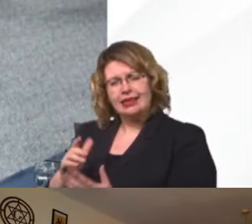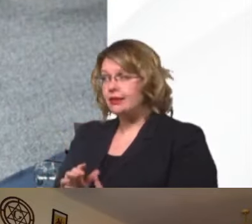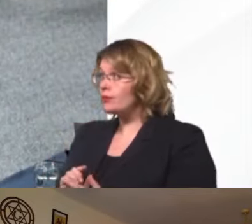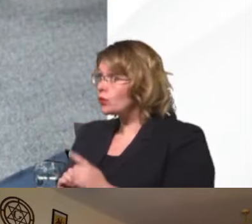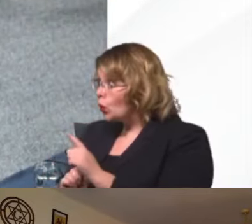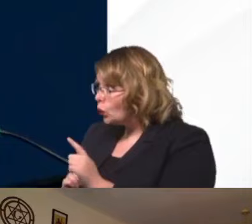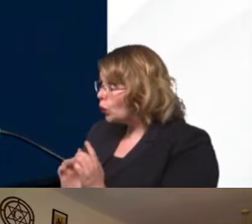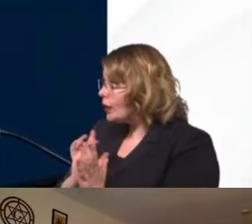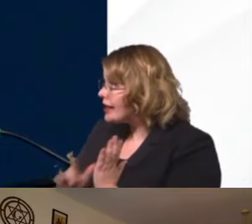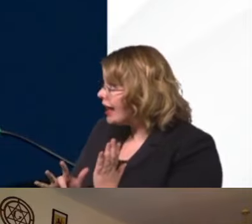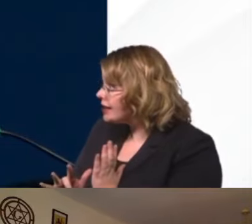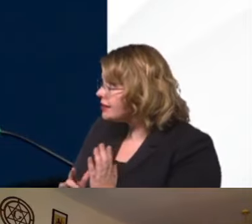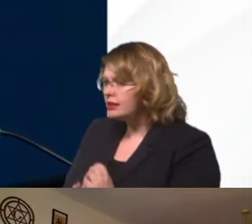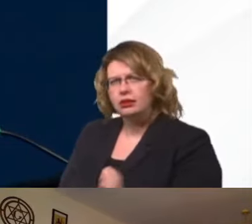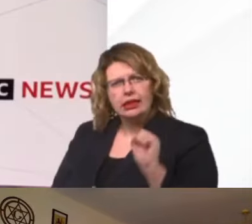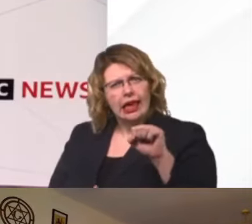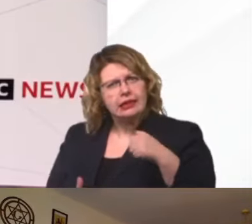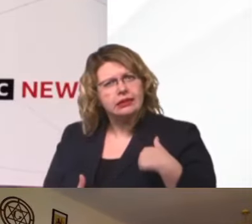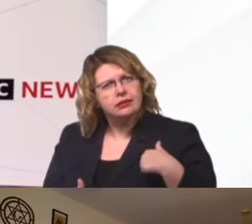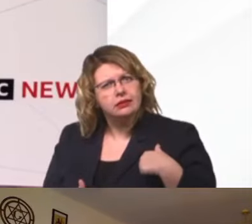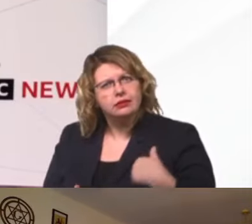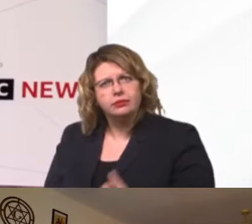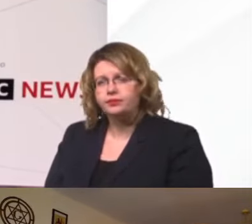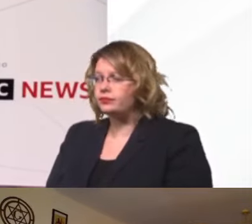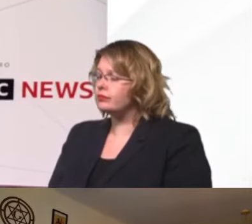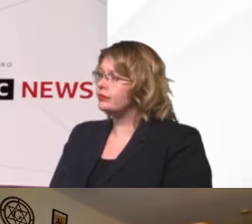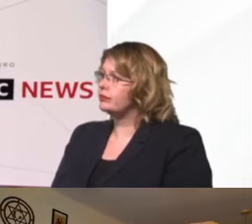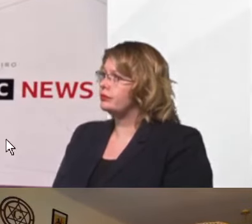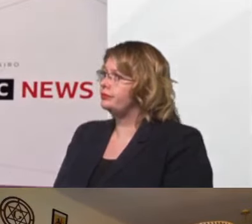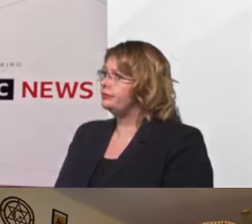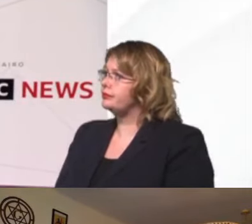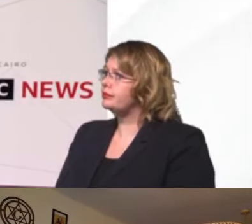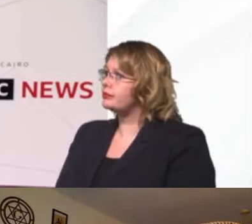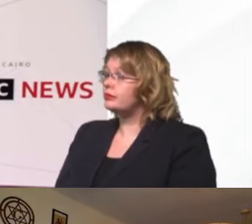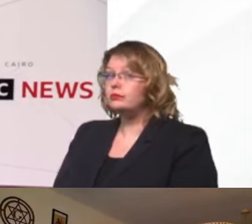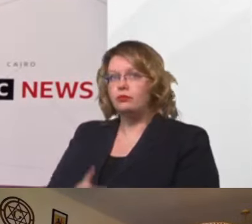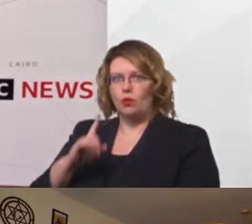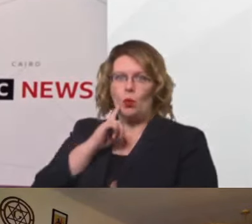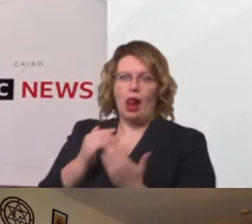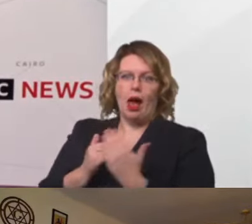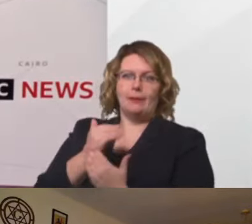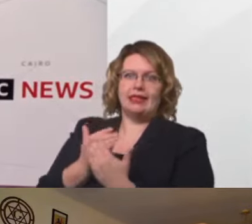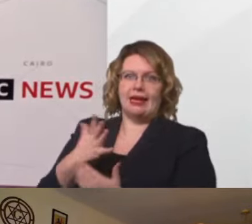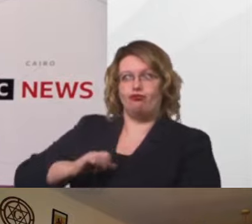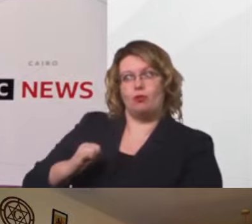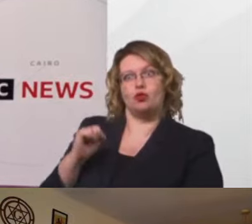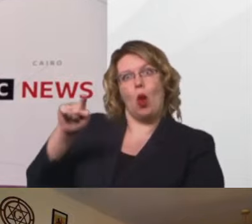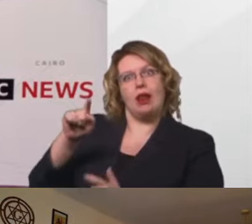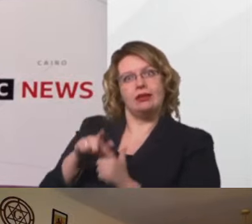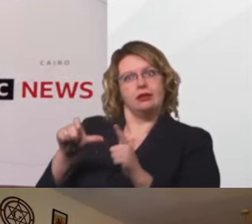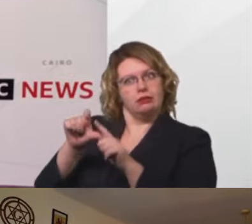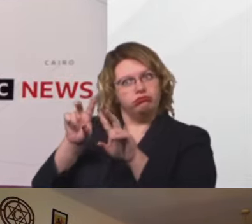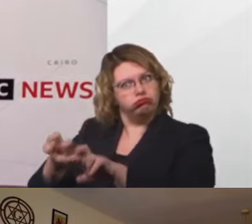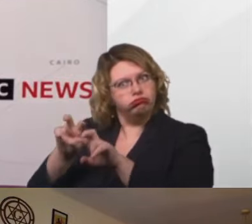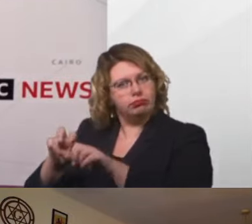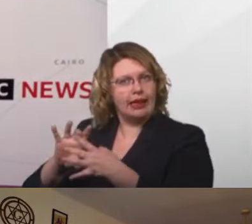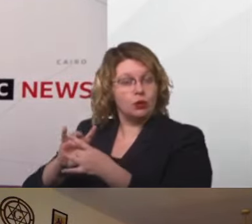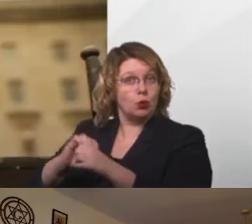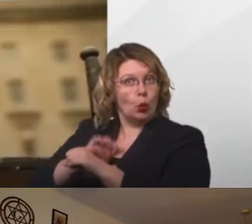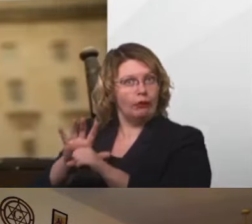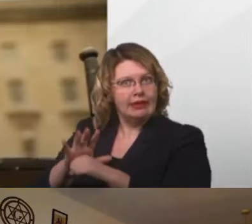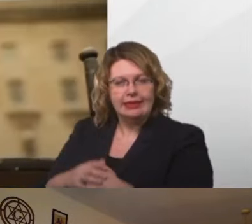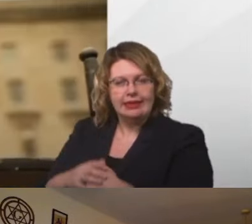them? Yes. Well, we will have the very latest from the inquiry in Edinburgh. Also on the programme.